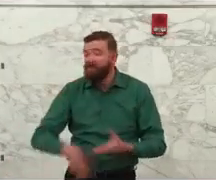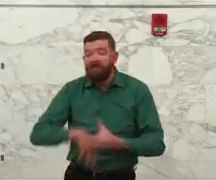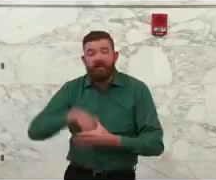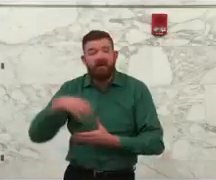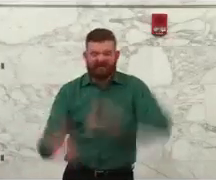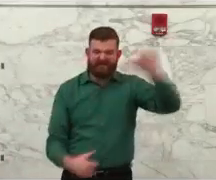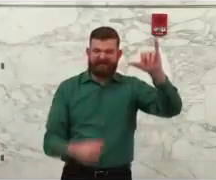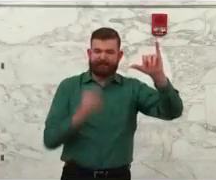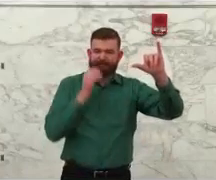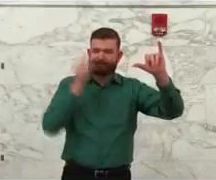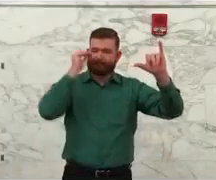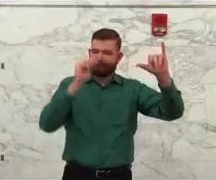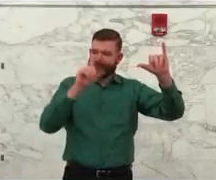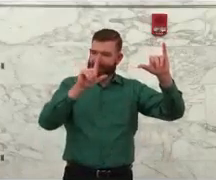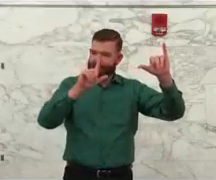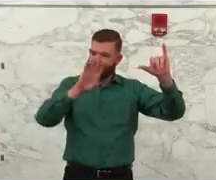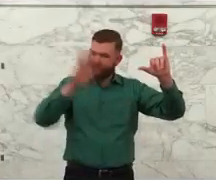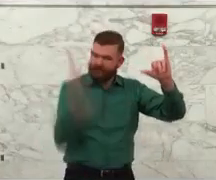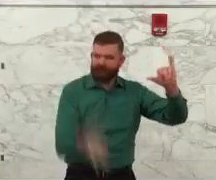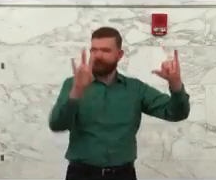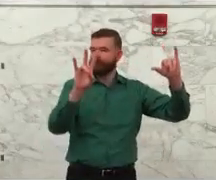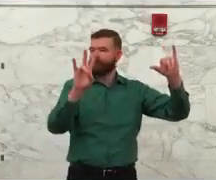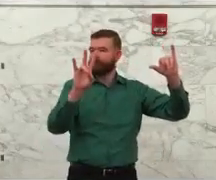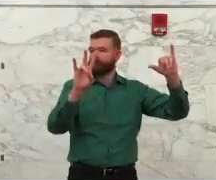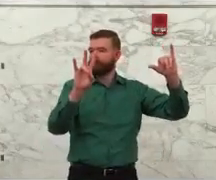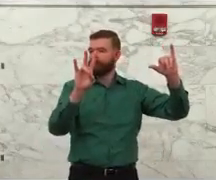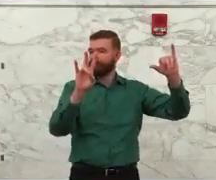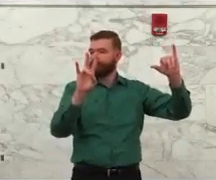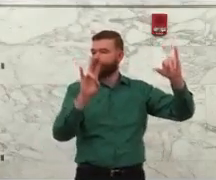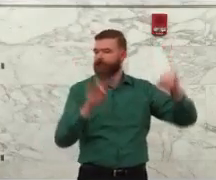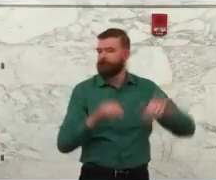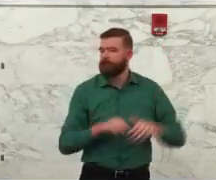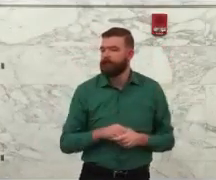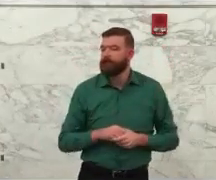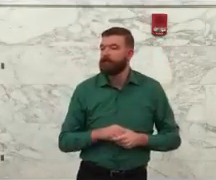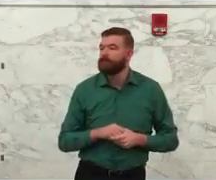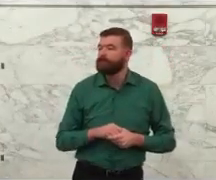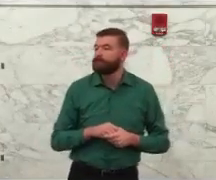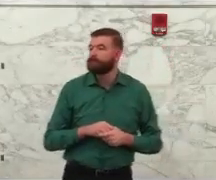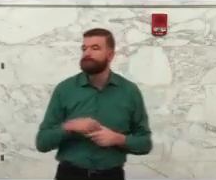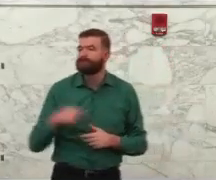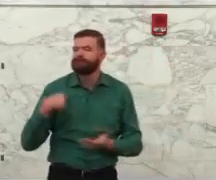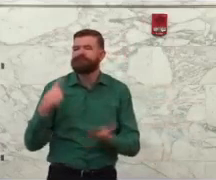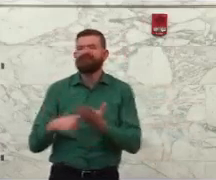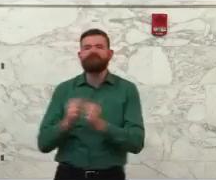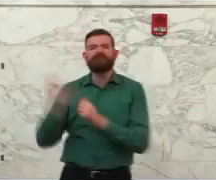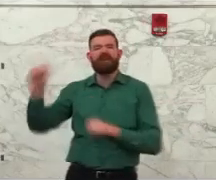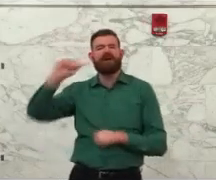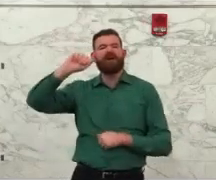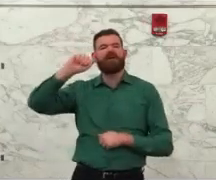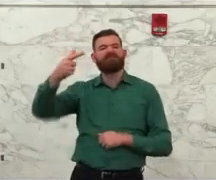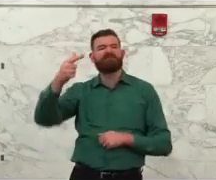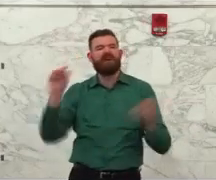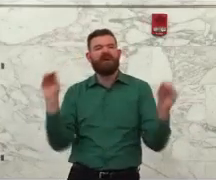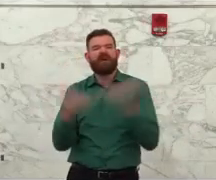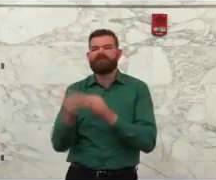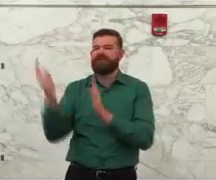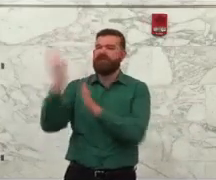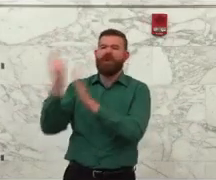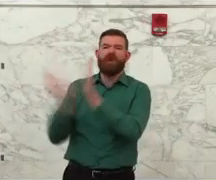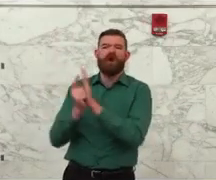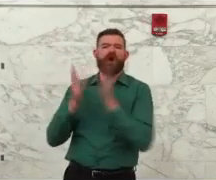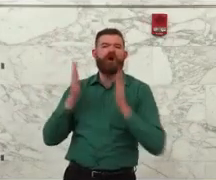and I participated in. The Attorney General outlined the guidance. That guidance has been put out, John, it was last